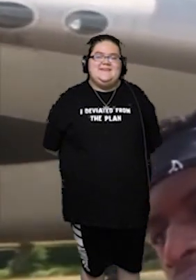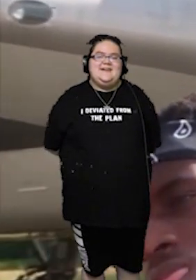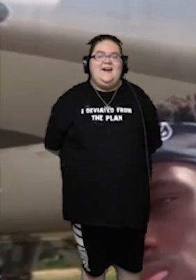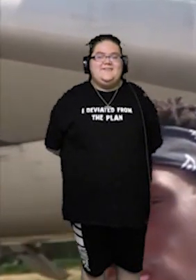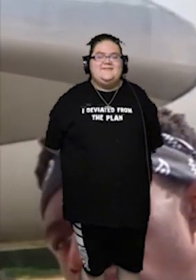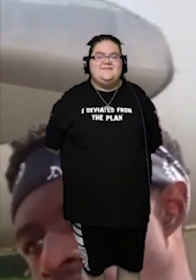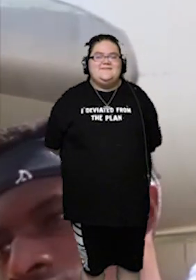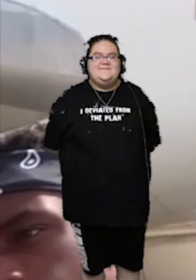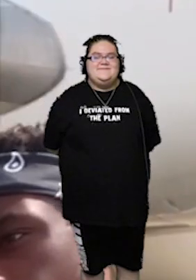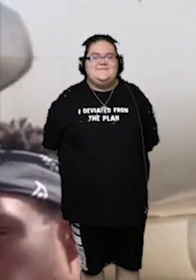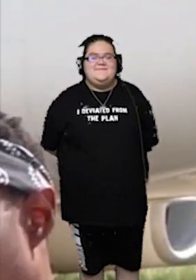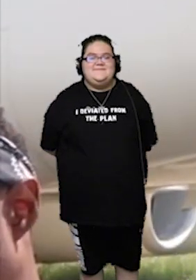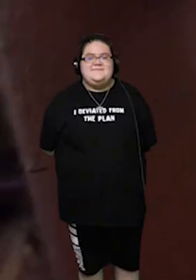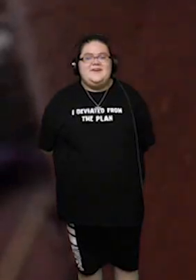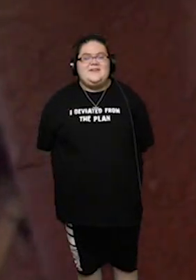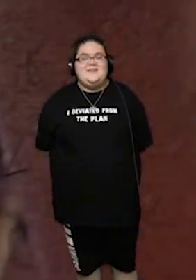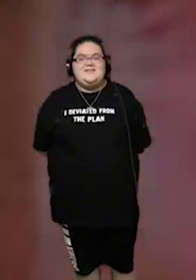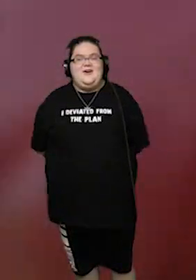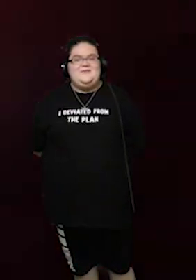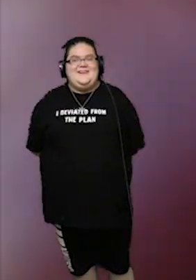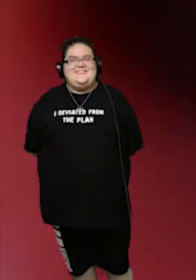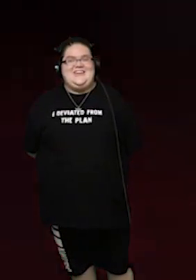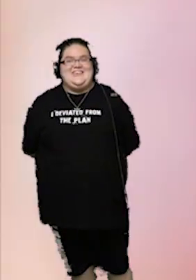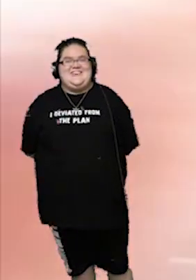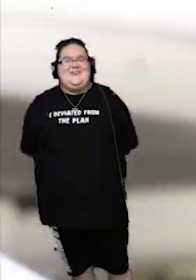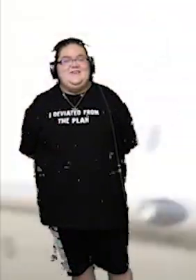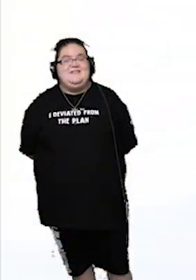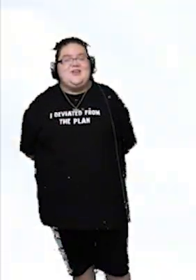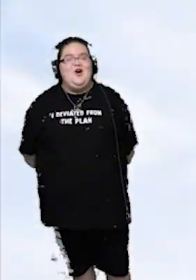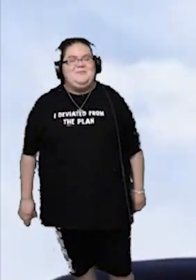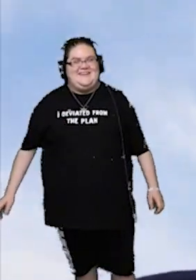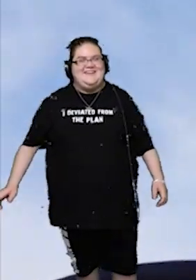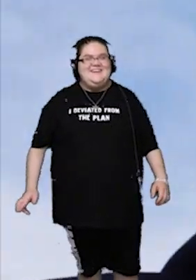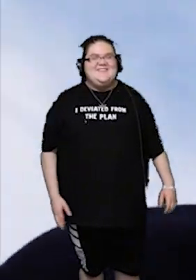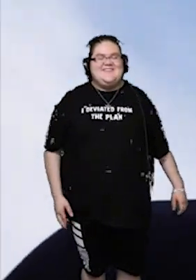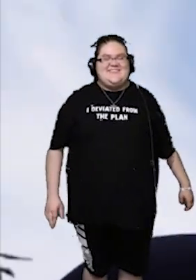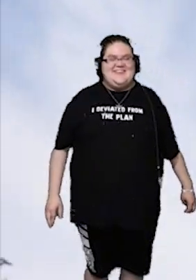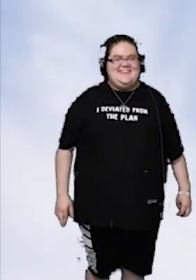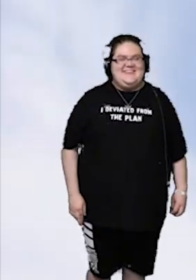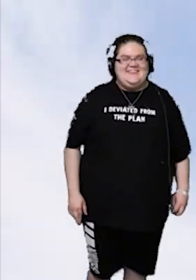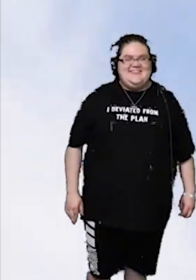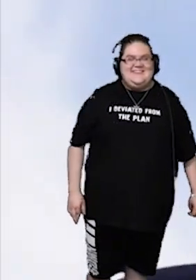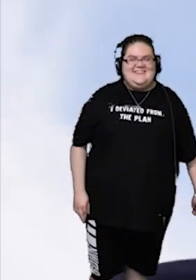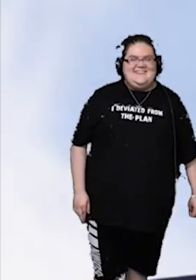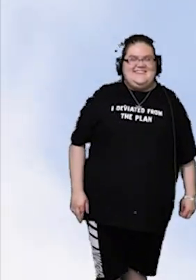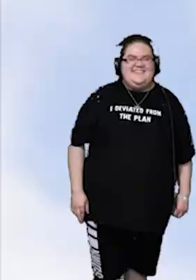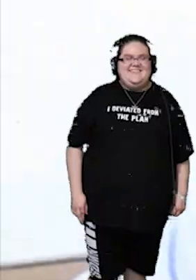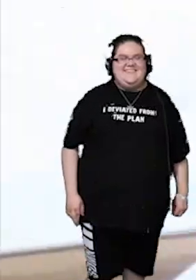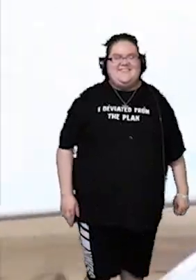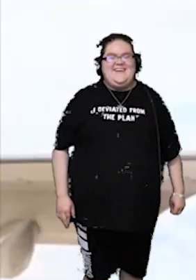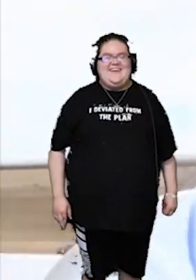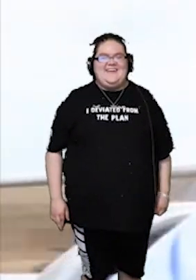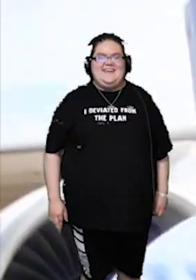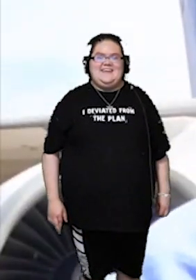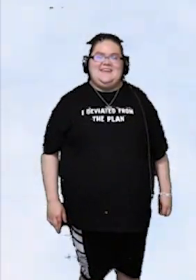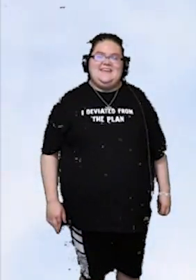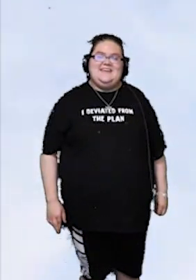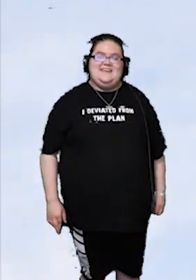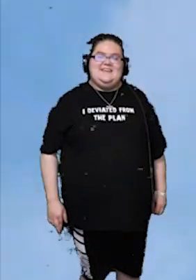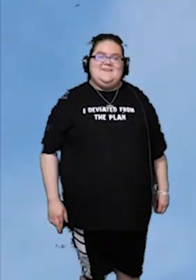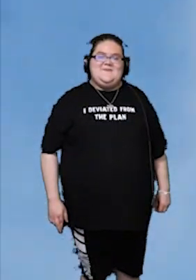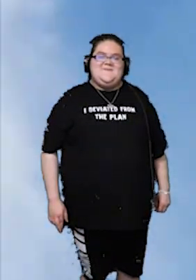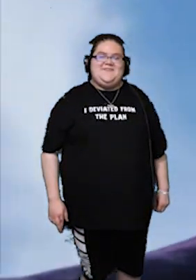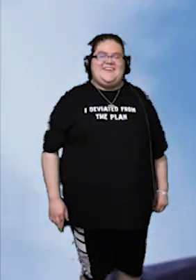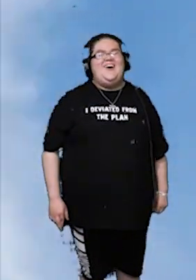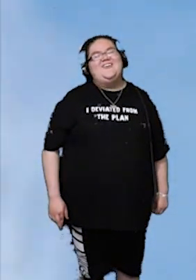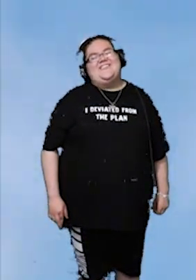so you guys have a few minutes. All right, okay. Go! Oh, that was Toby. What the? Who just kissed JJ? These